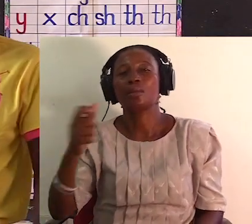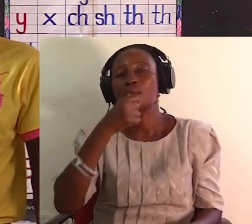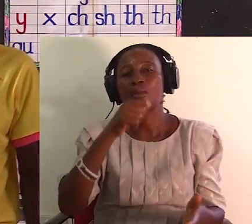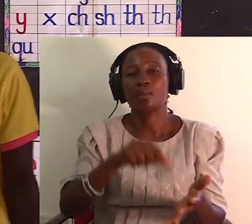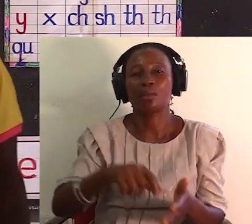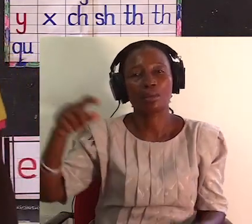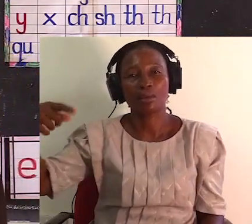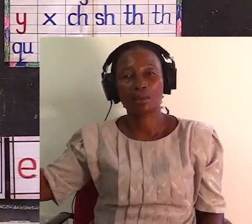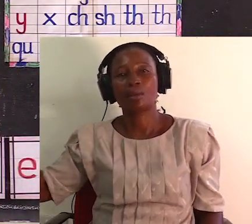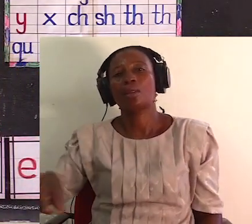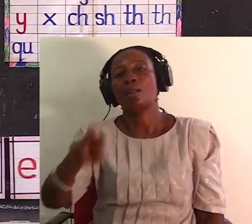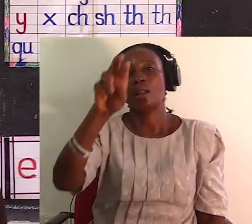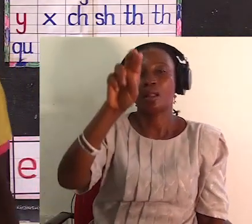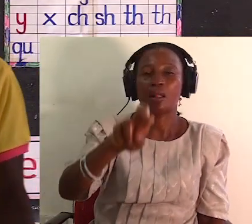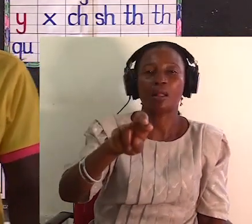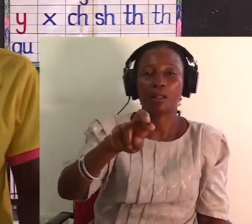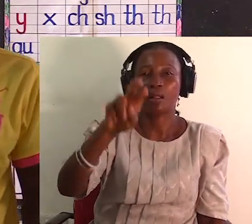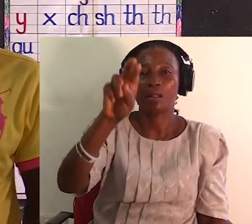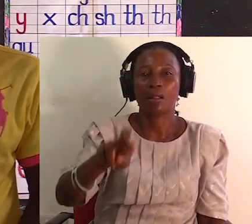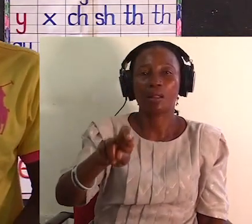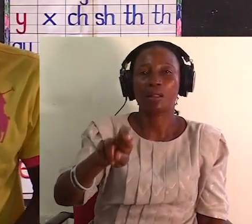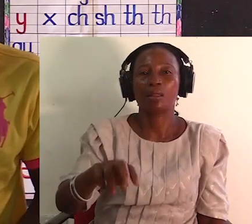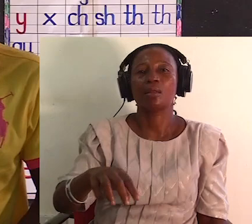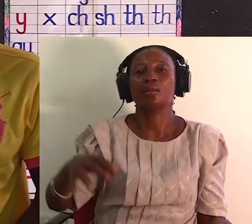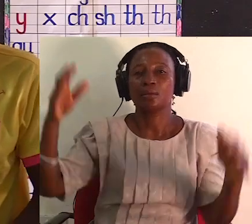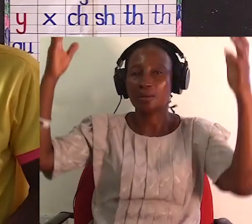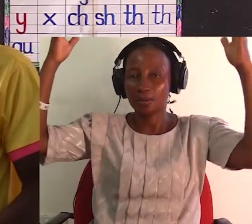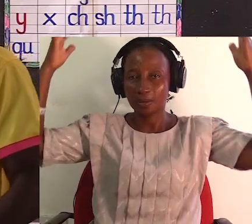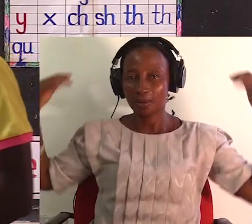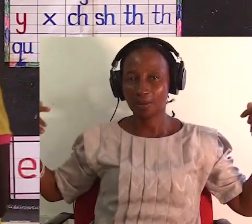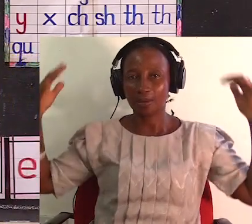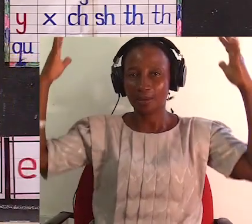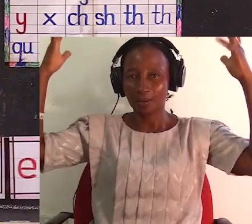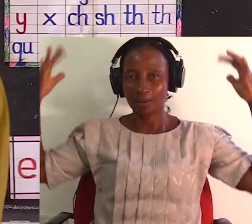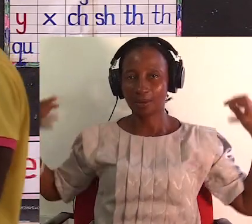write the letter sound R, as in rain.